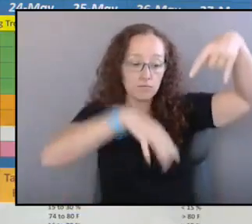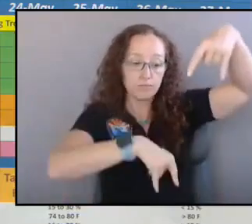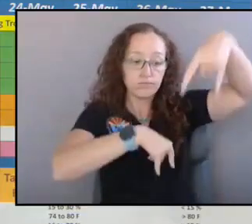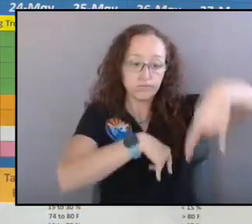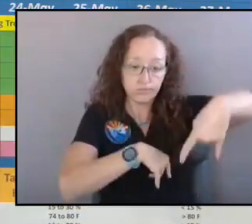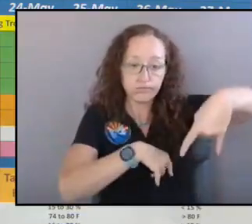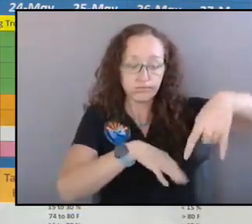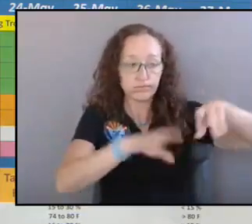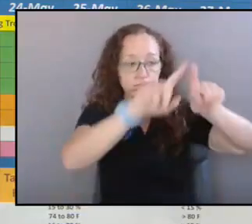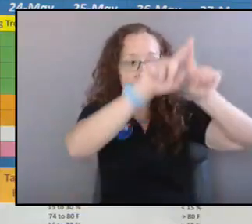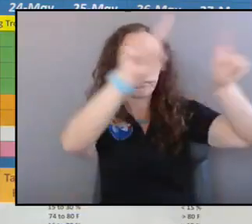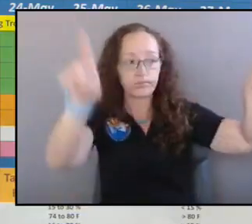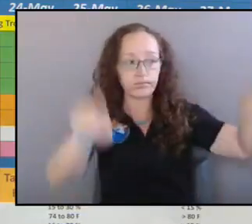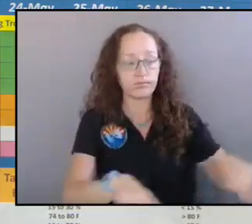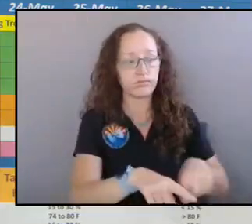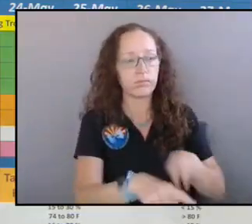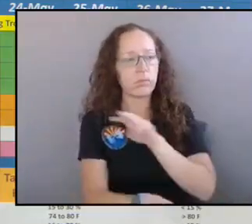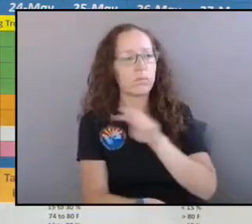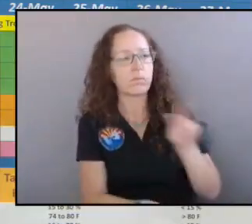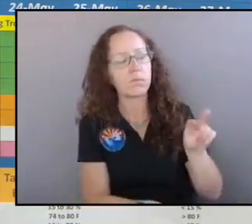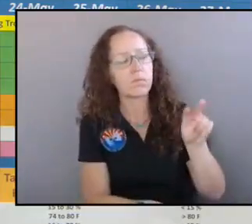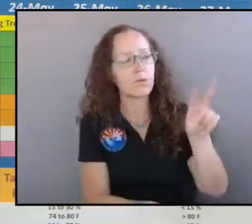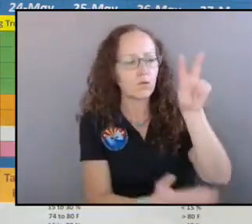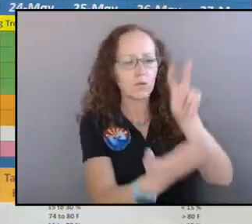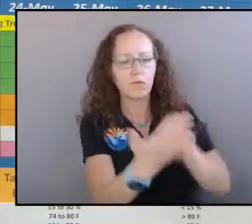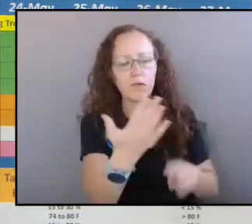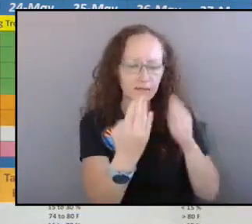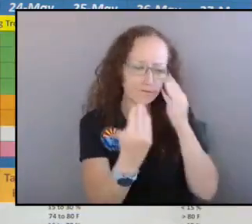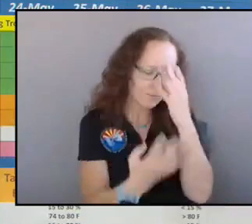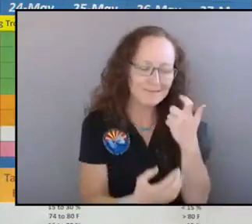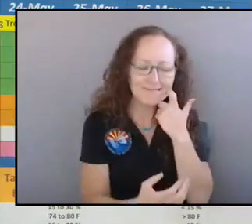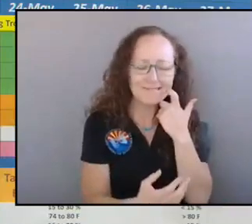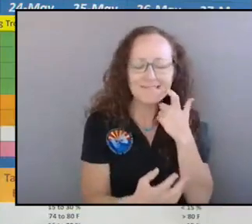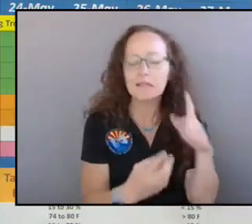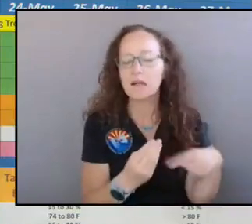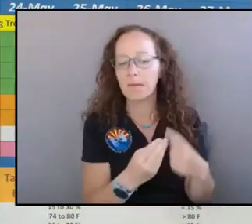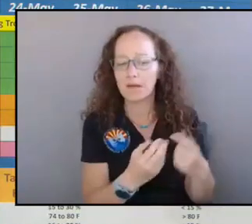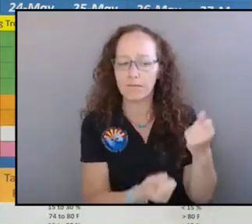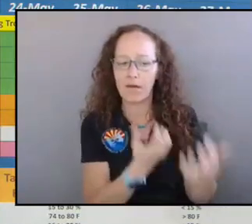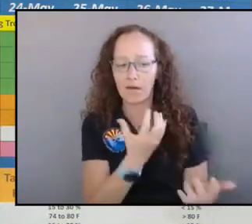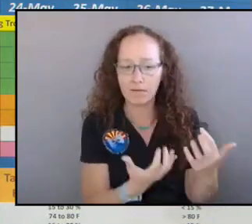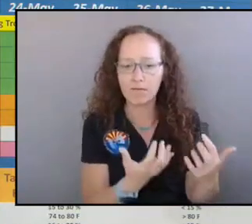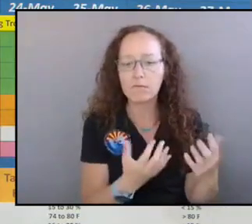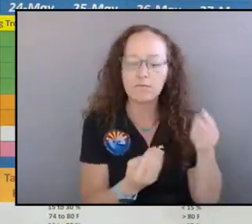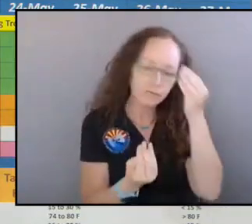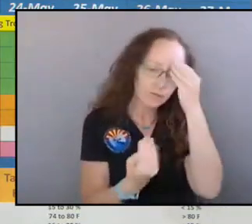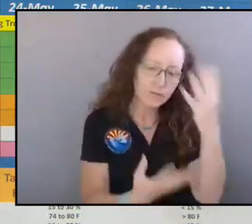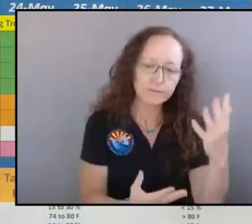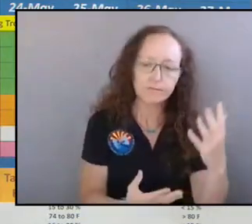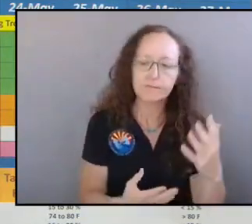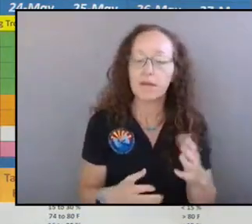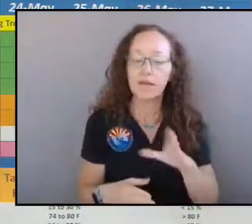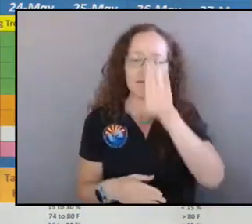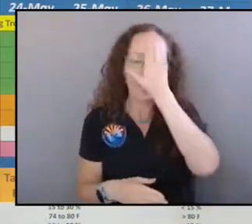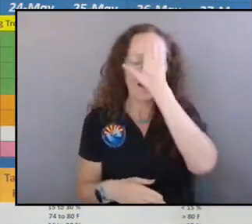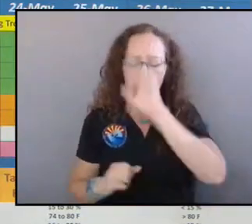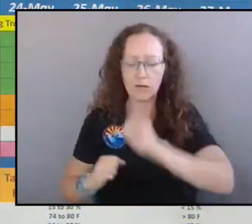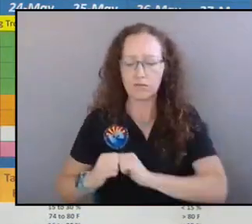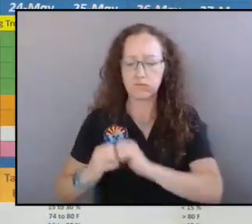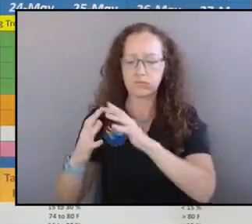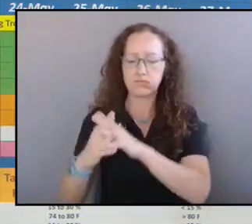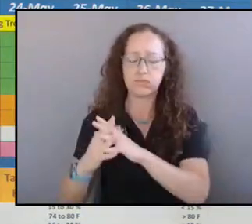fire information. Seeing the firefighter base camp taking shape gave me a sense of ease